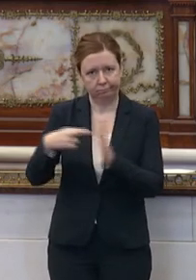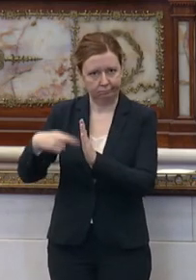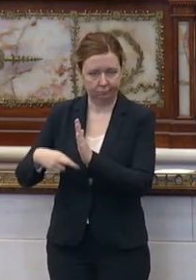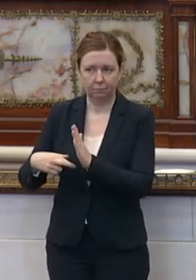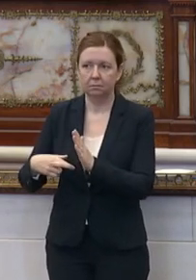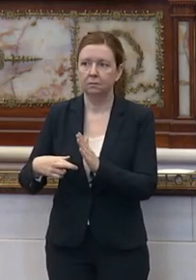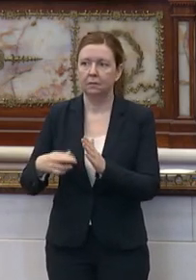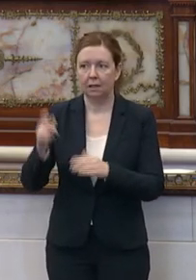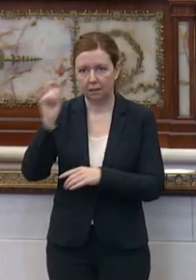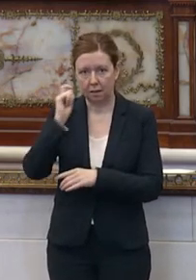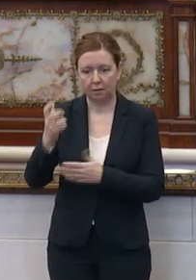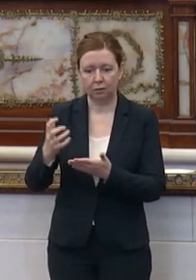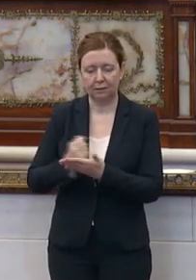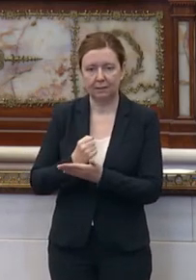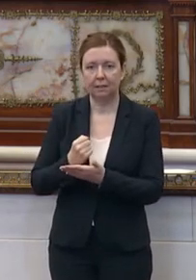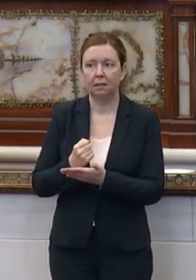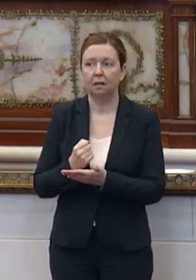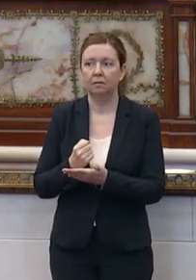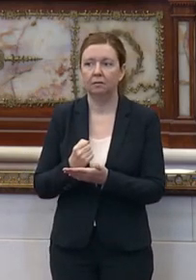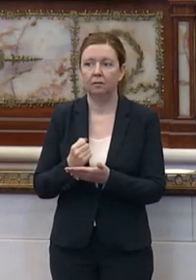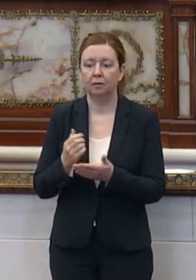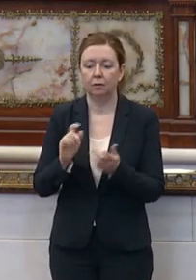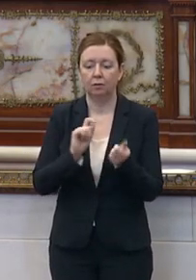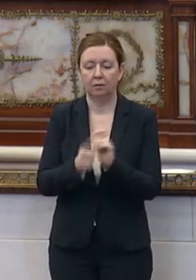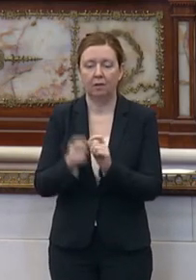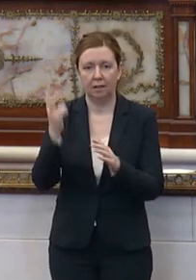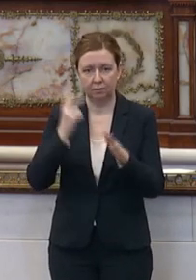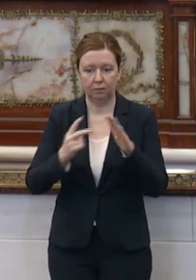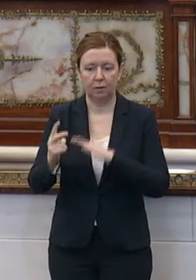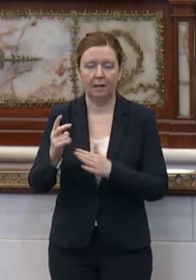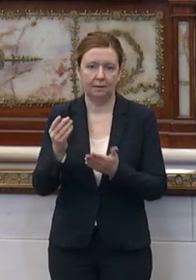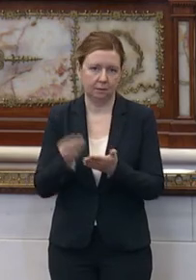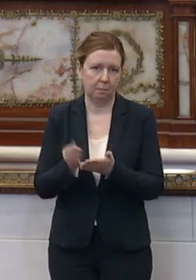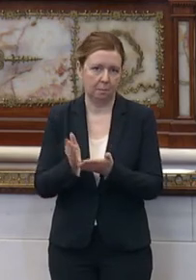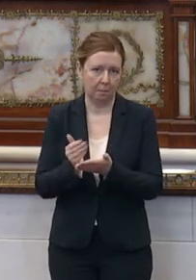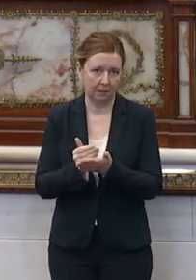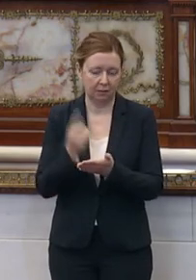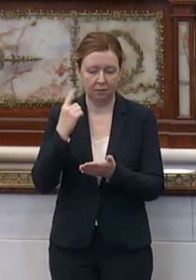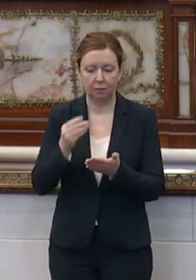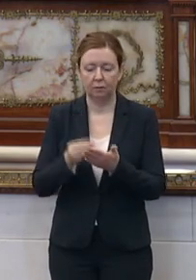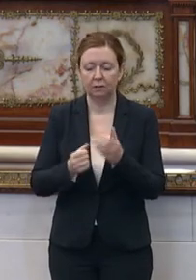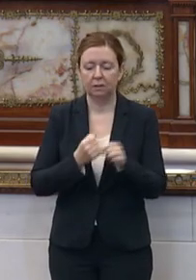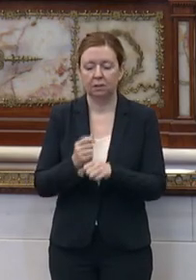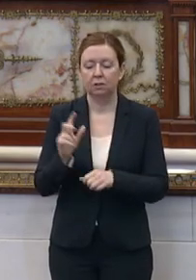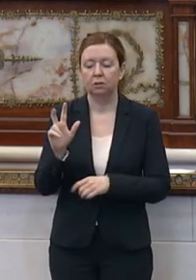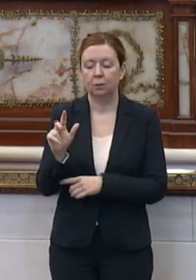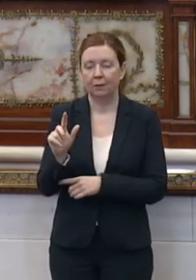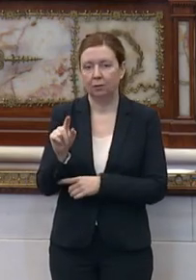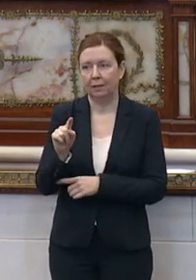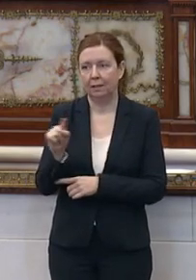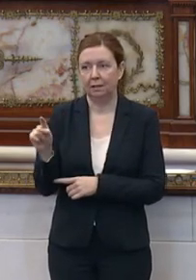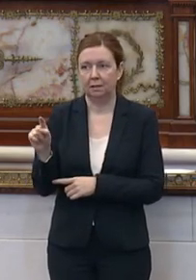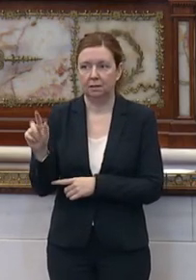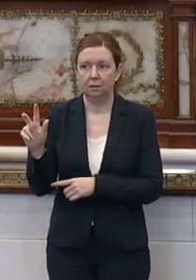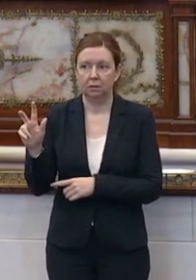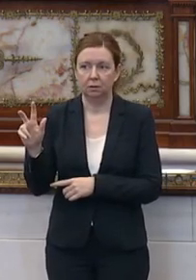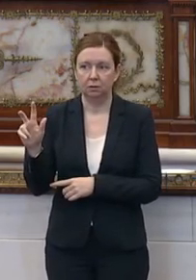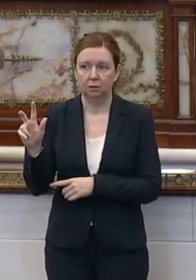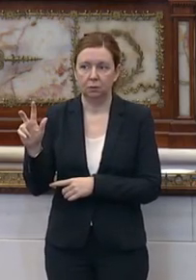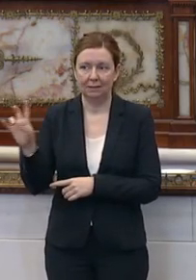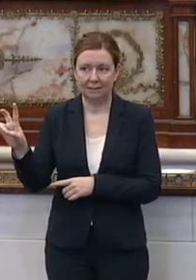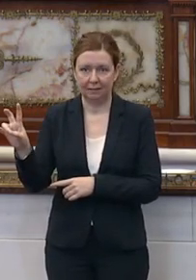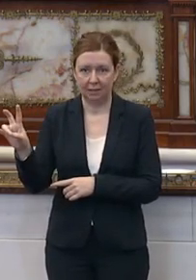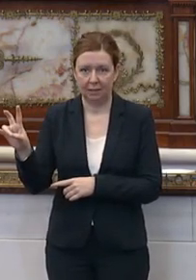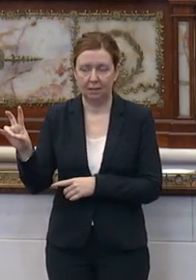and acknowledging the receipt of the revised forecast of capital budgets for fiscal years 2023 through